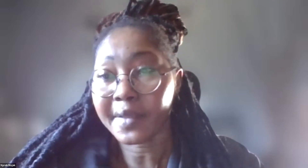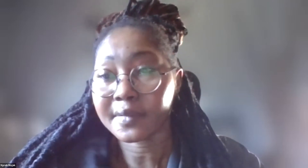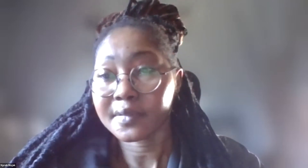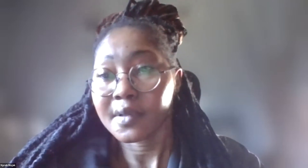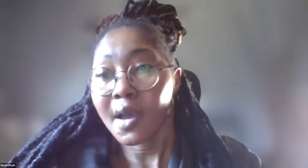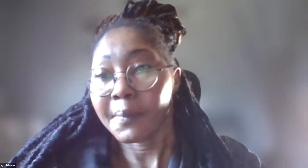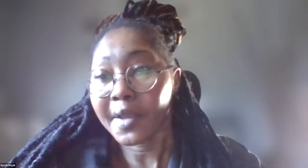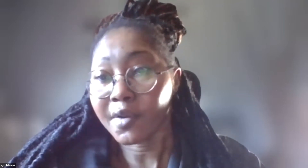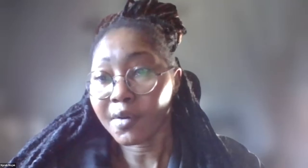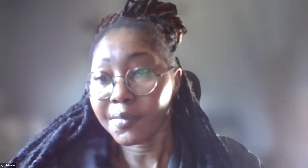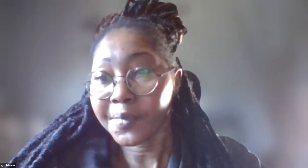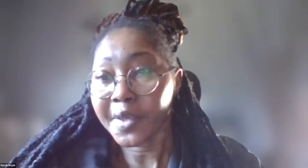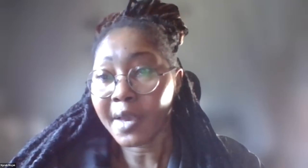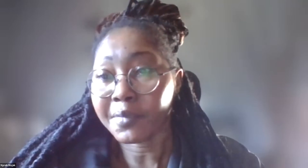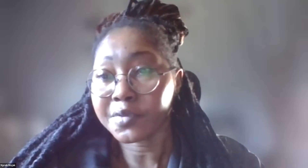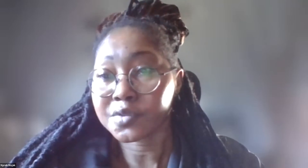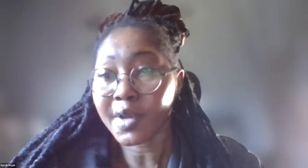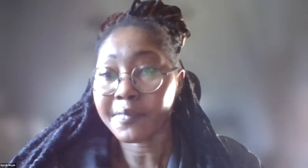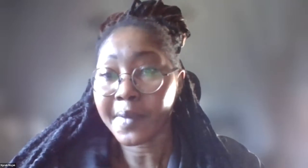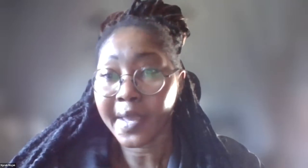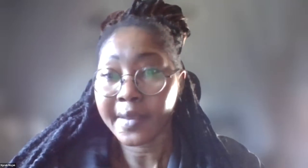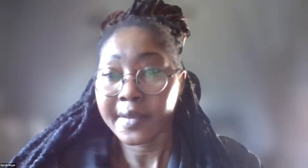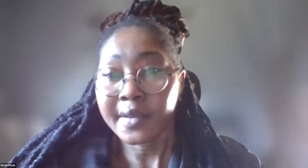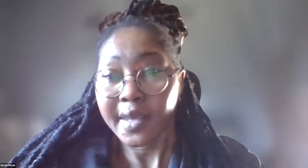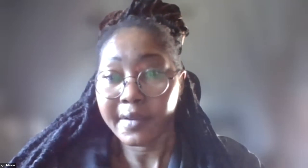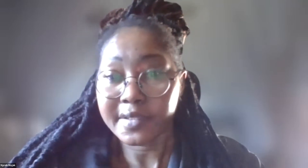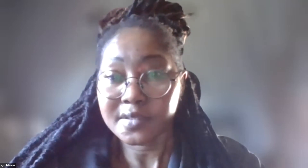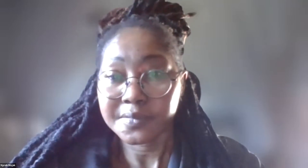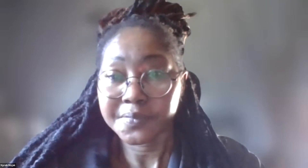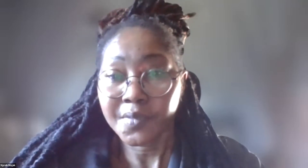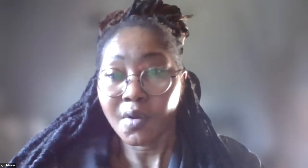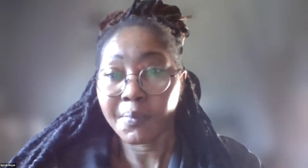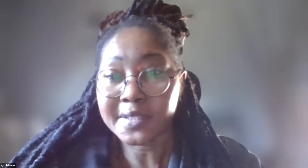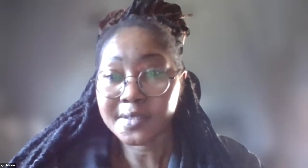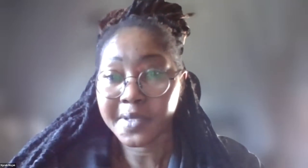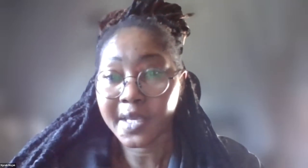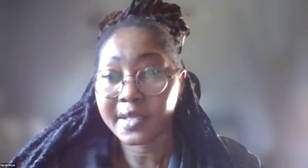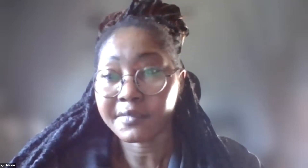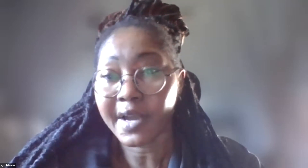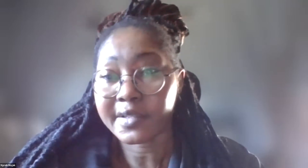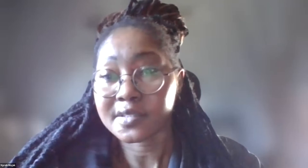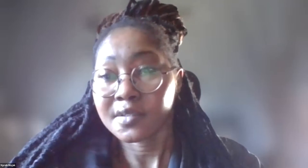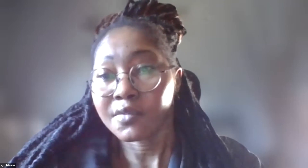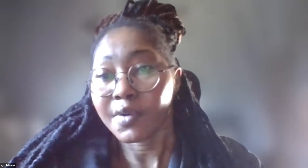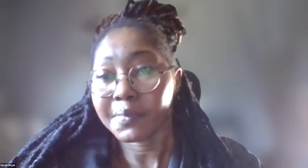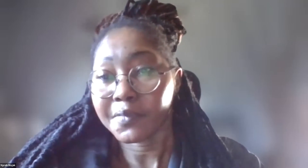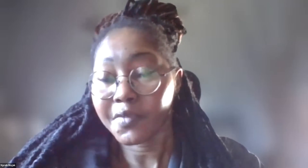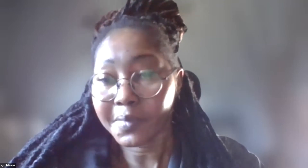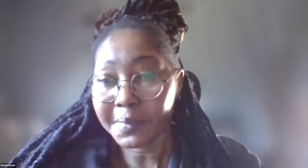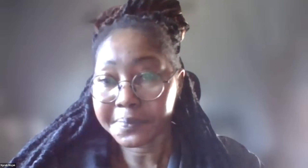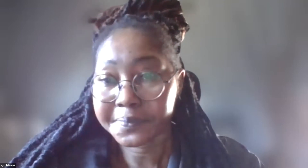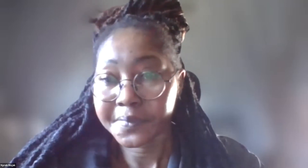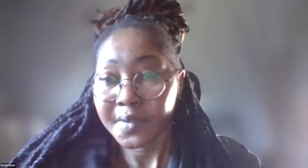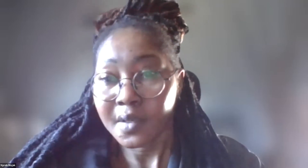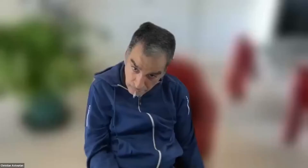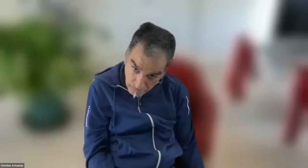worried about not being able to have my carers or possibly getting the virus from